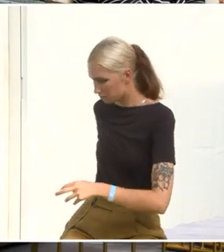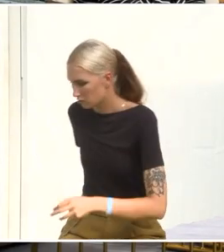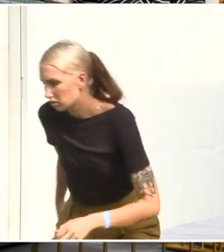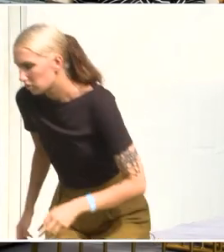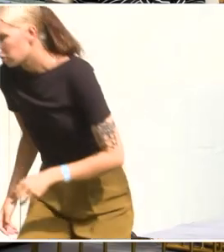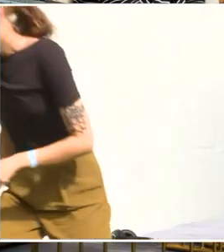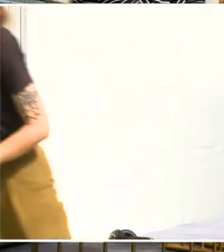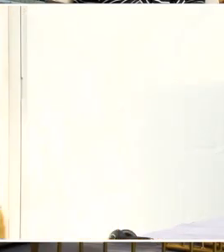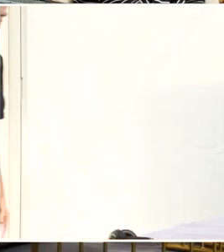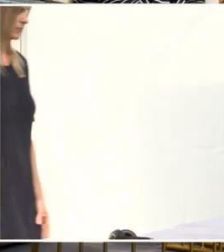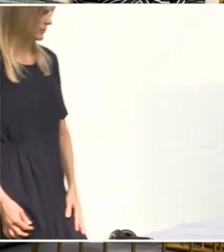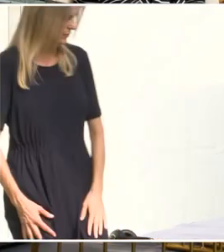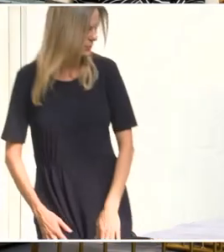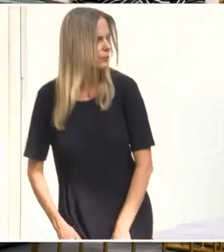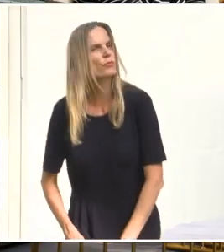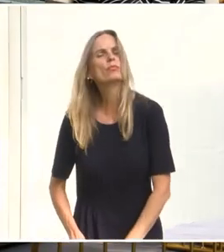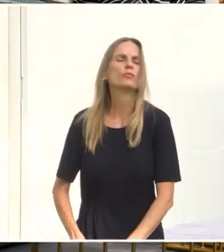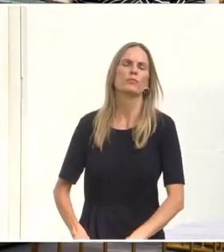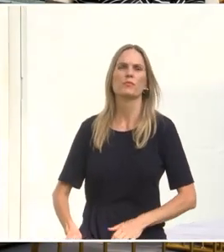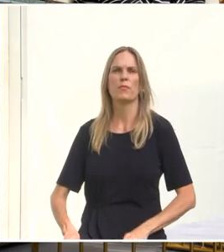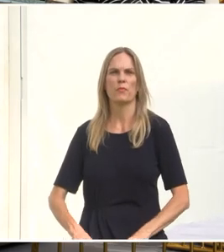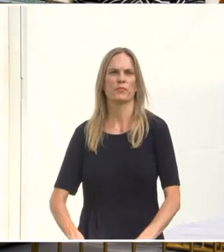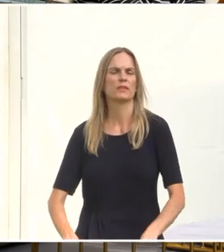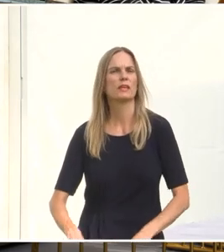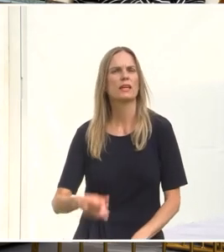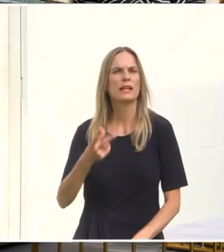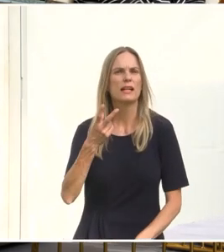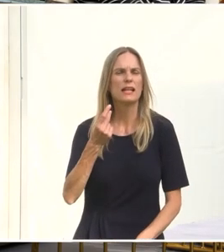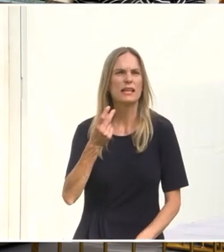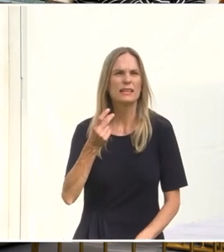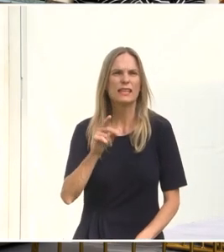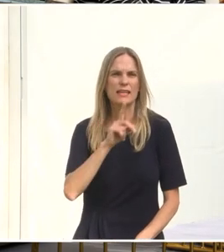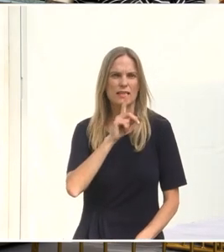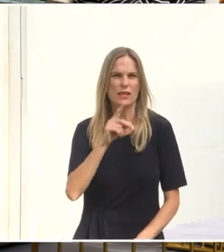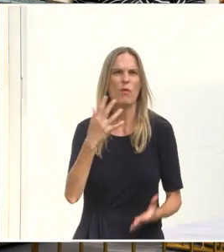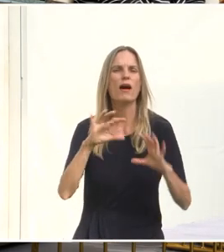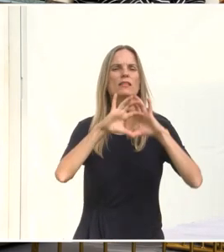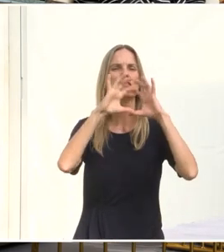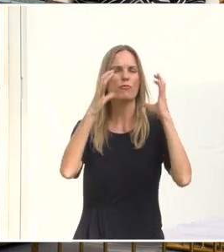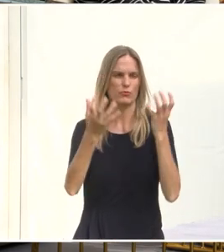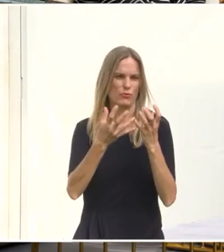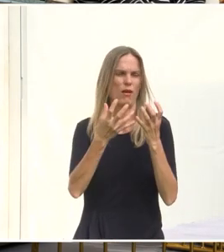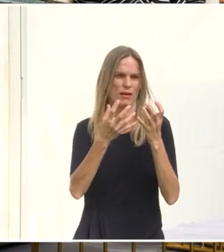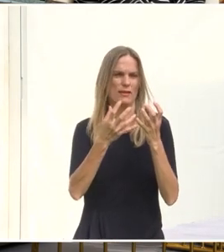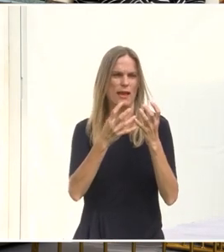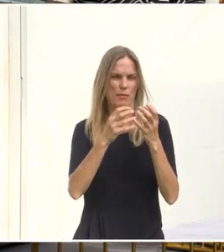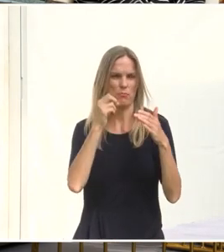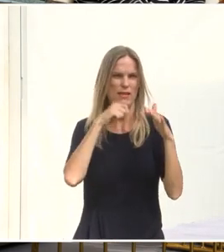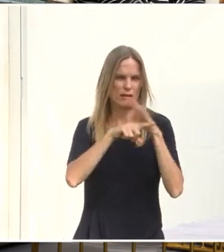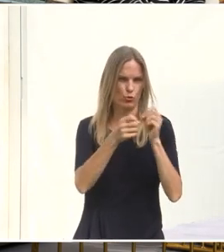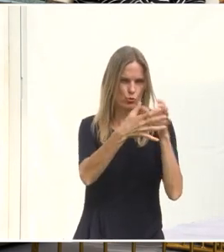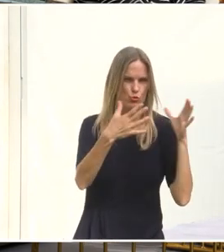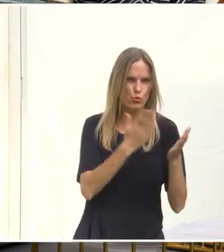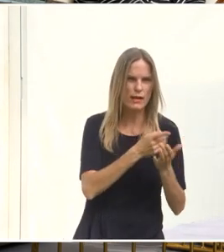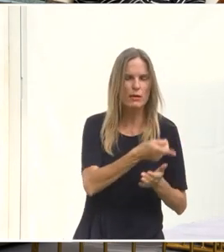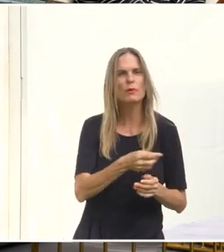by international migration. We learned from Jussi also that we should be prepared for that. And the two last ones are more policy related,